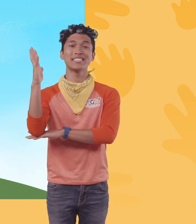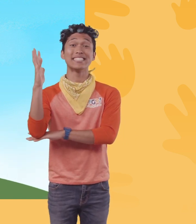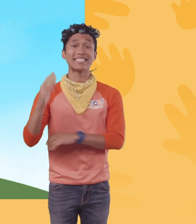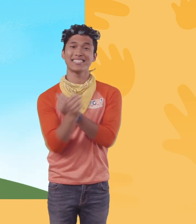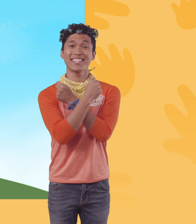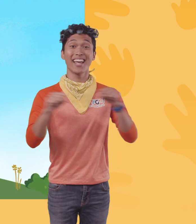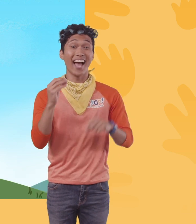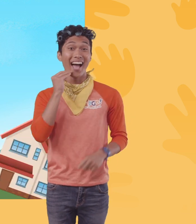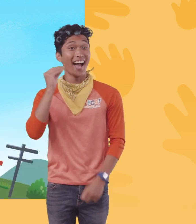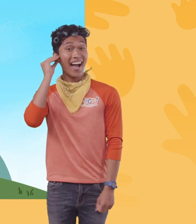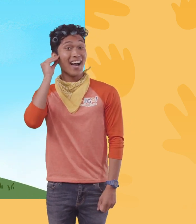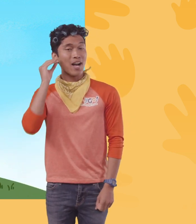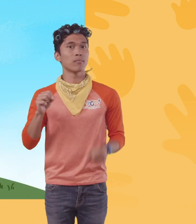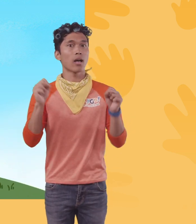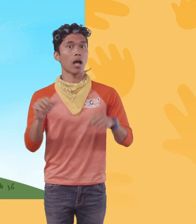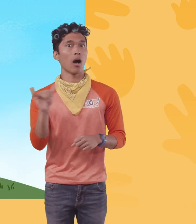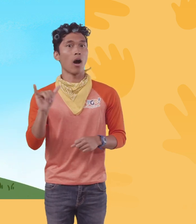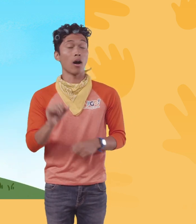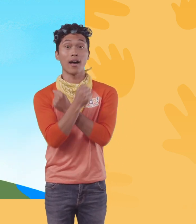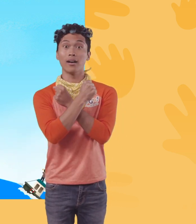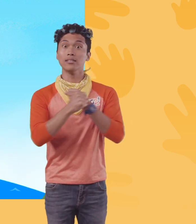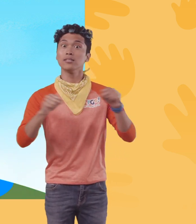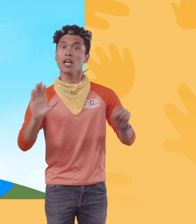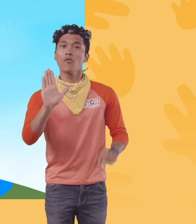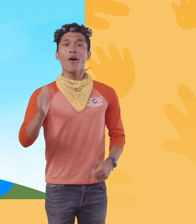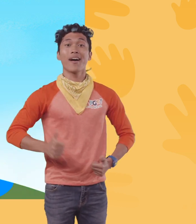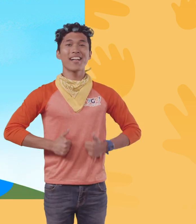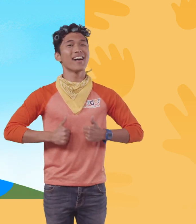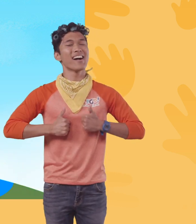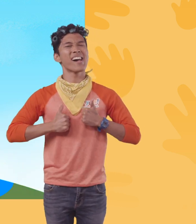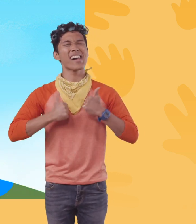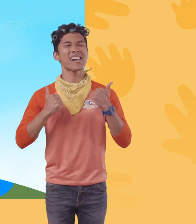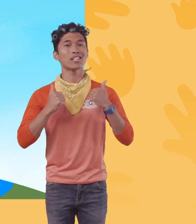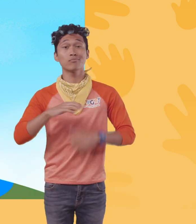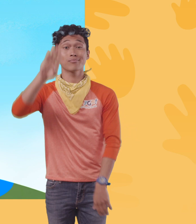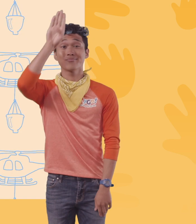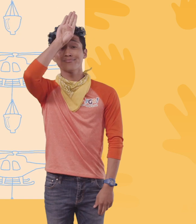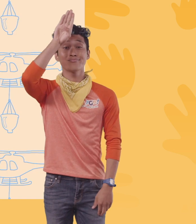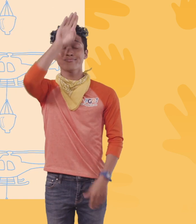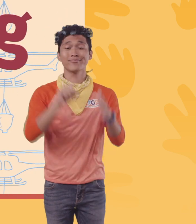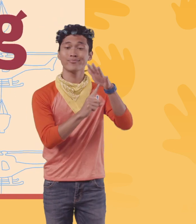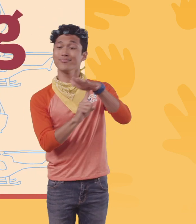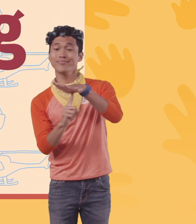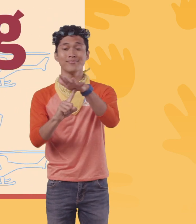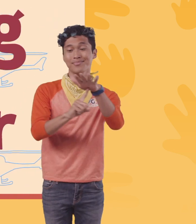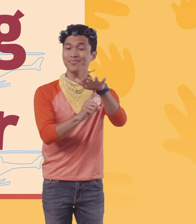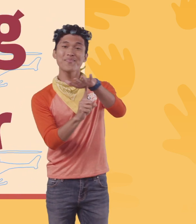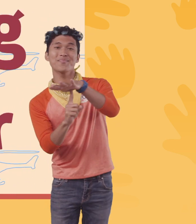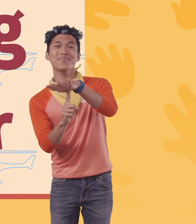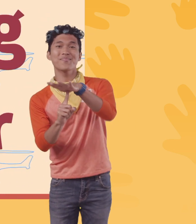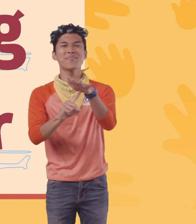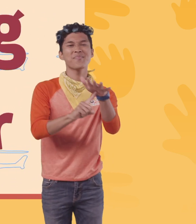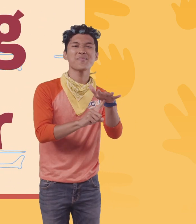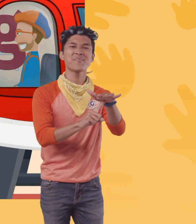the trees, save your home, it can even save your life. It's a